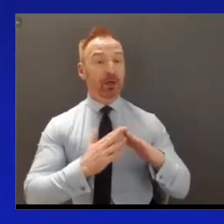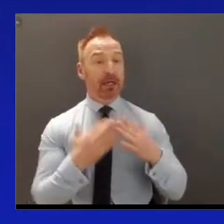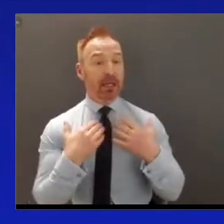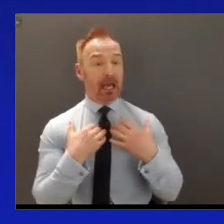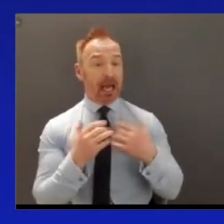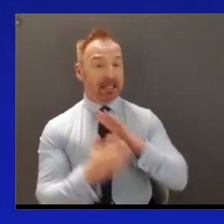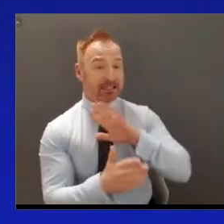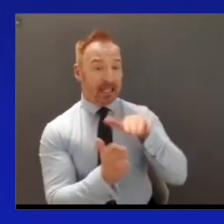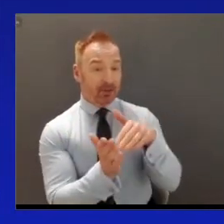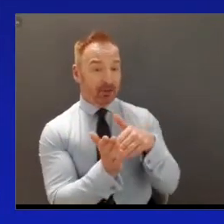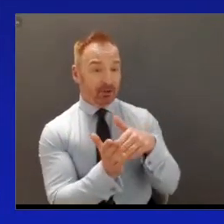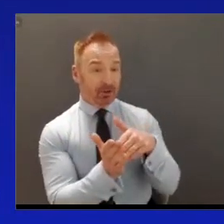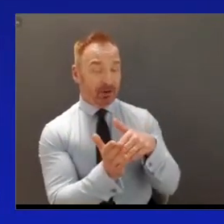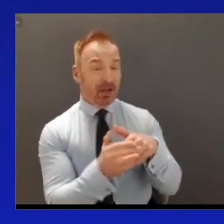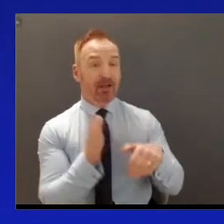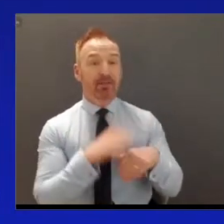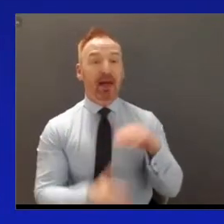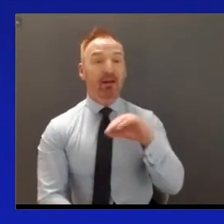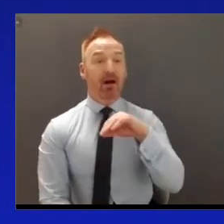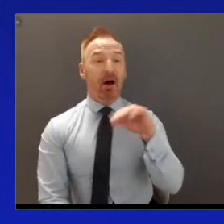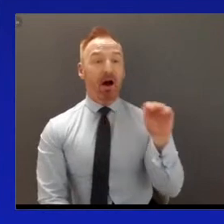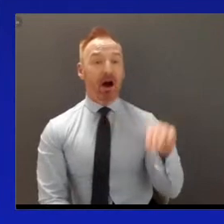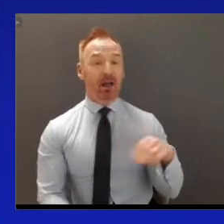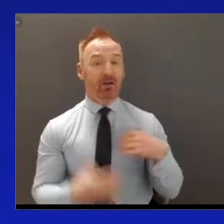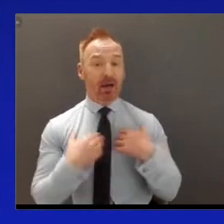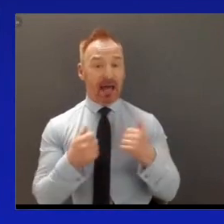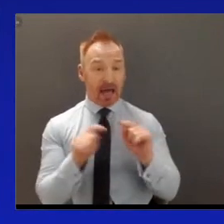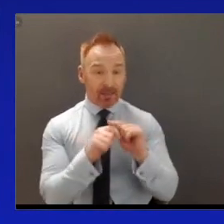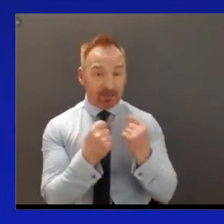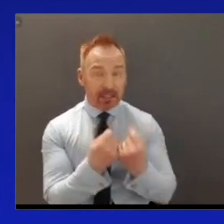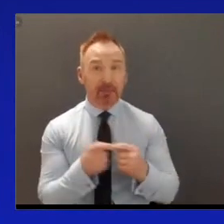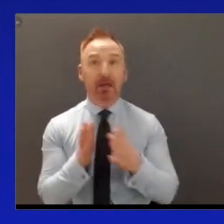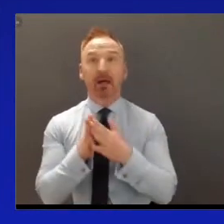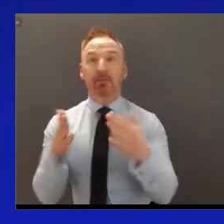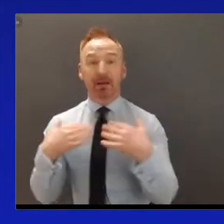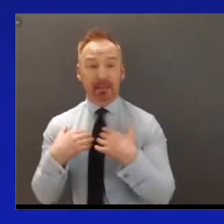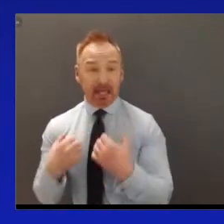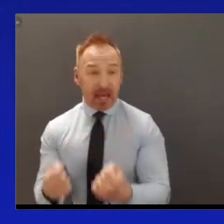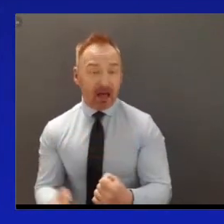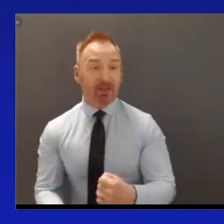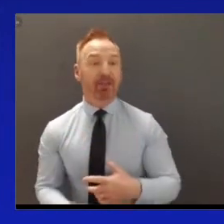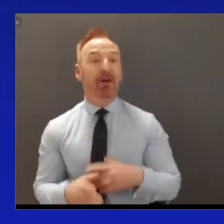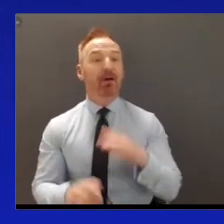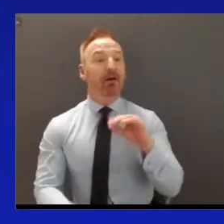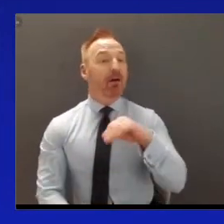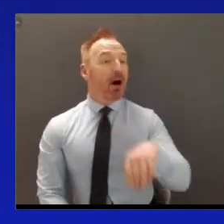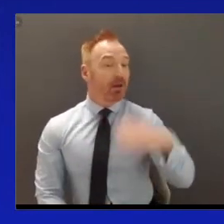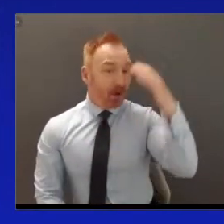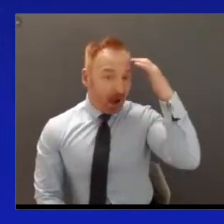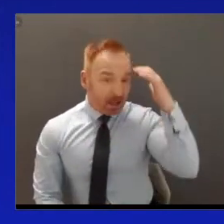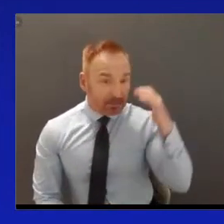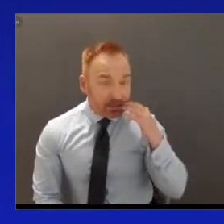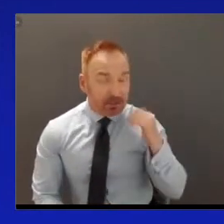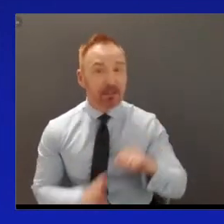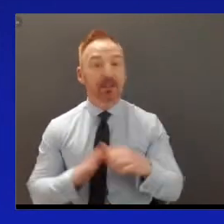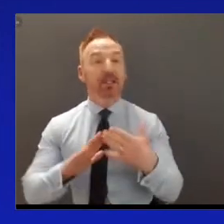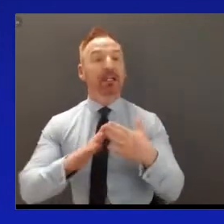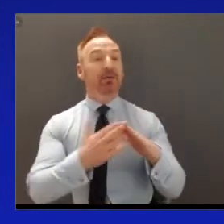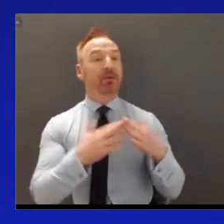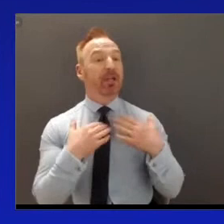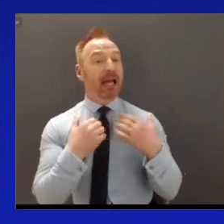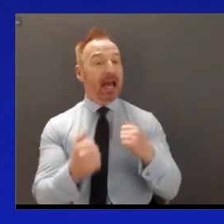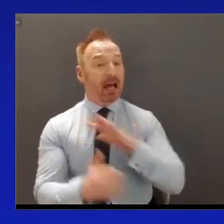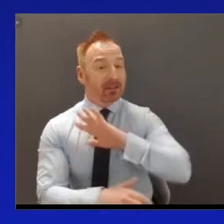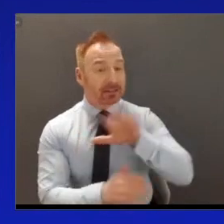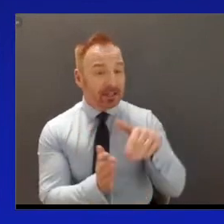The Ottawa Health team is, involves public health, the Ottawa Hospital, Briere, community health centers, and others. And